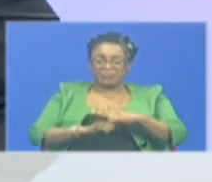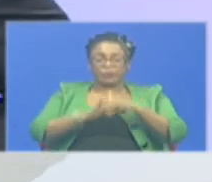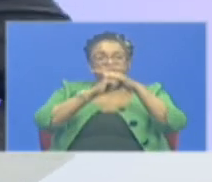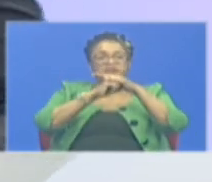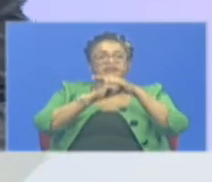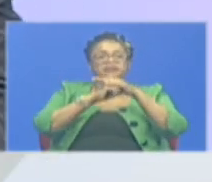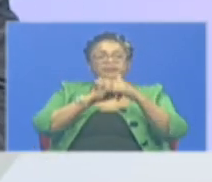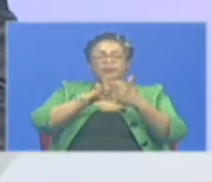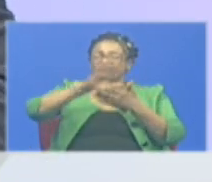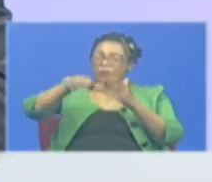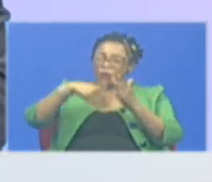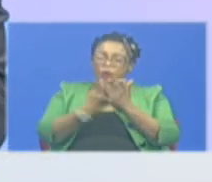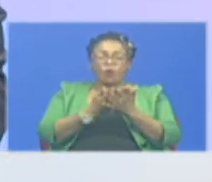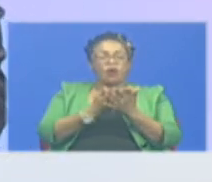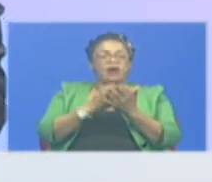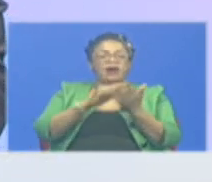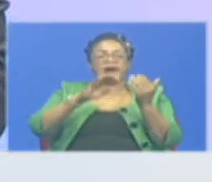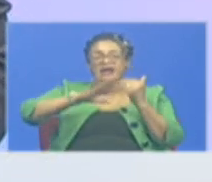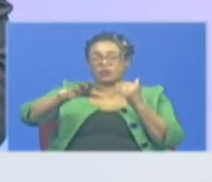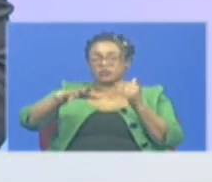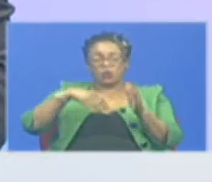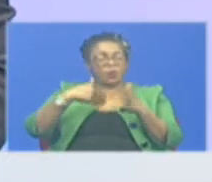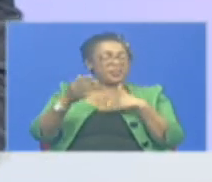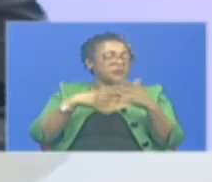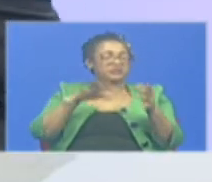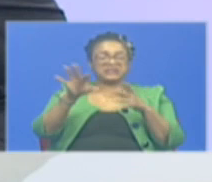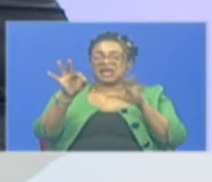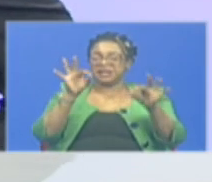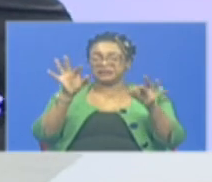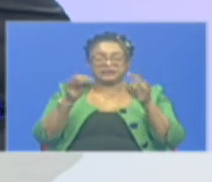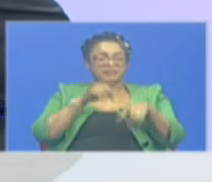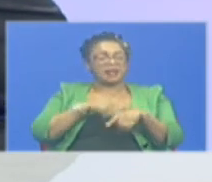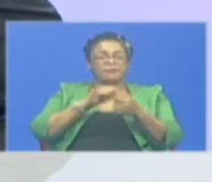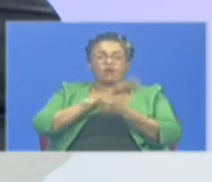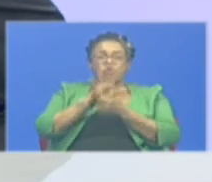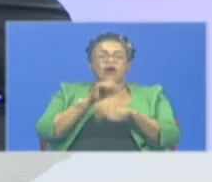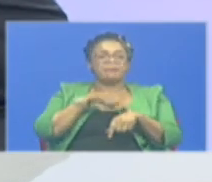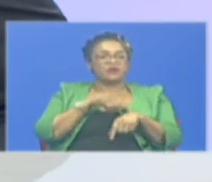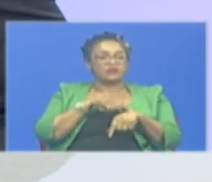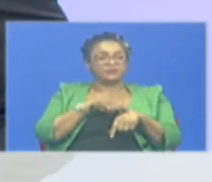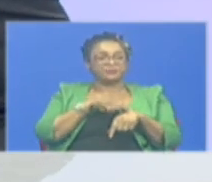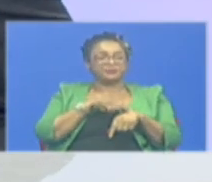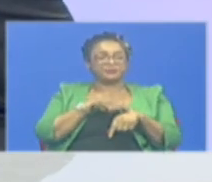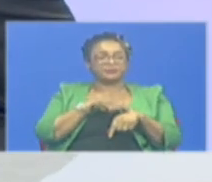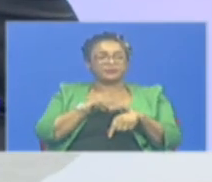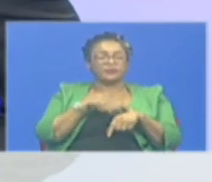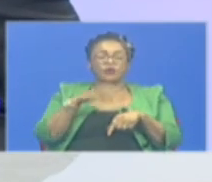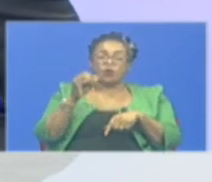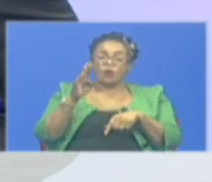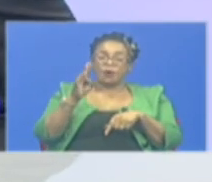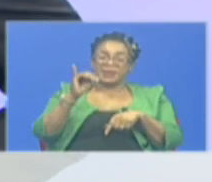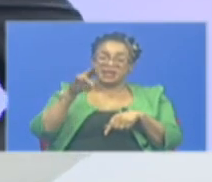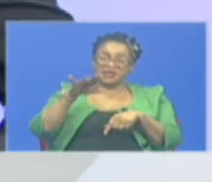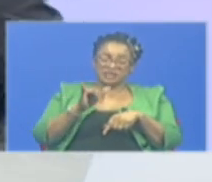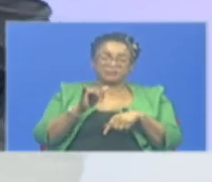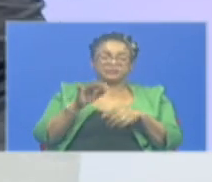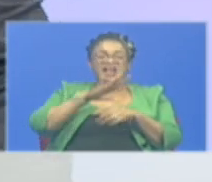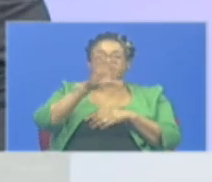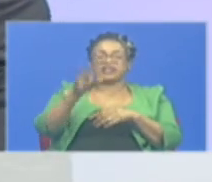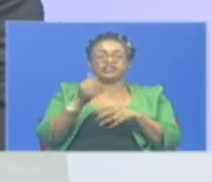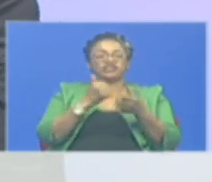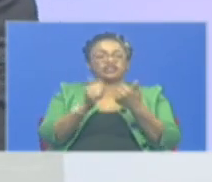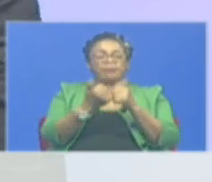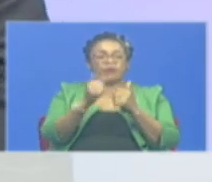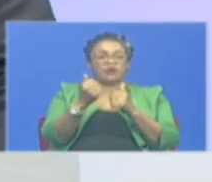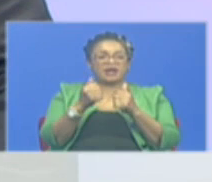all counties without selective bias during this period of the coronavirus pandemic. Obiri, who is also the African champion and